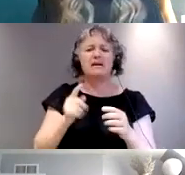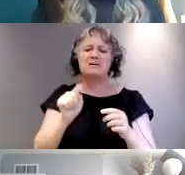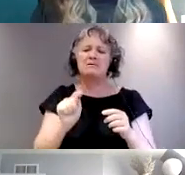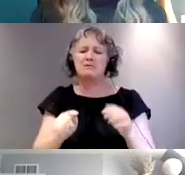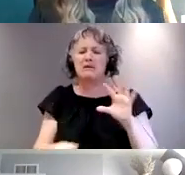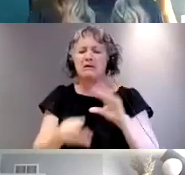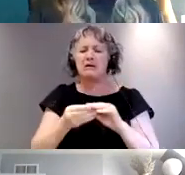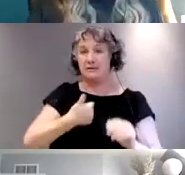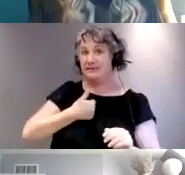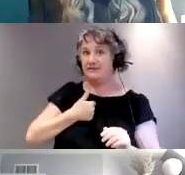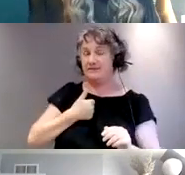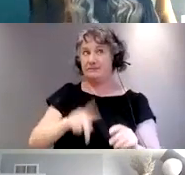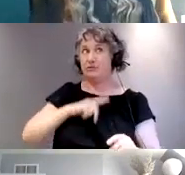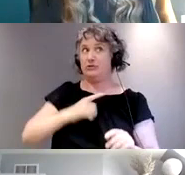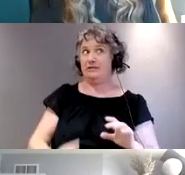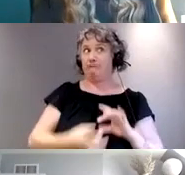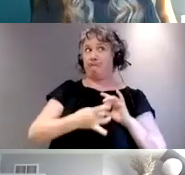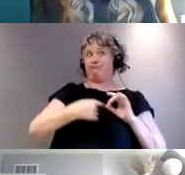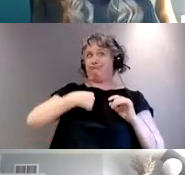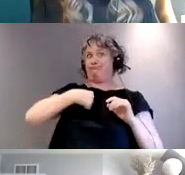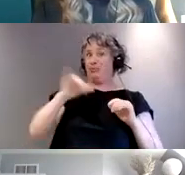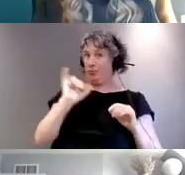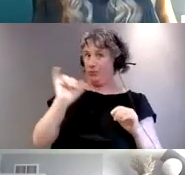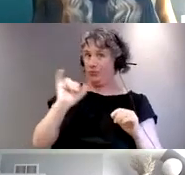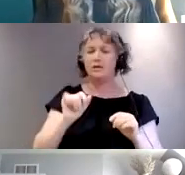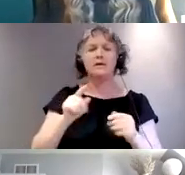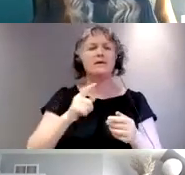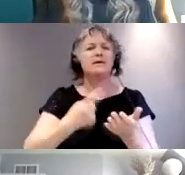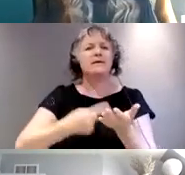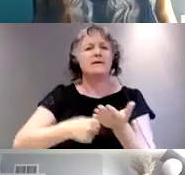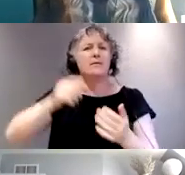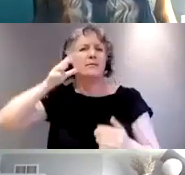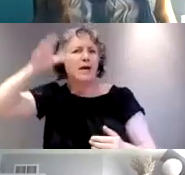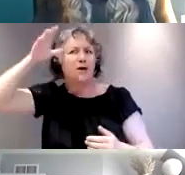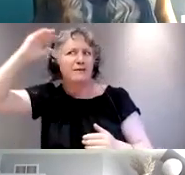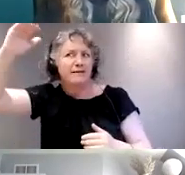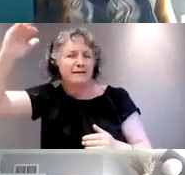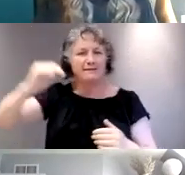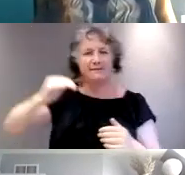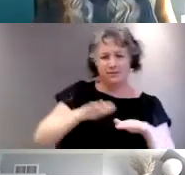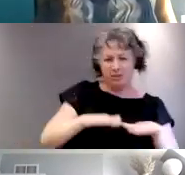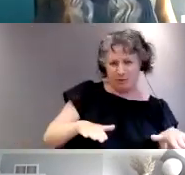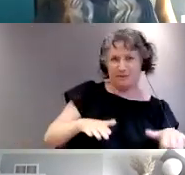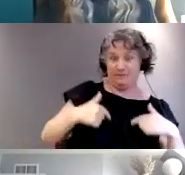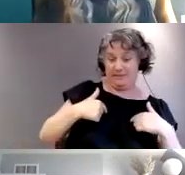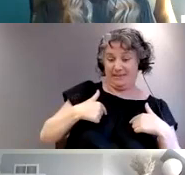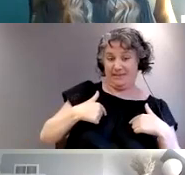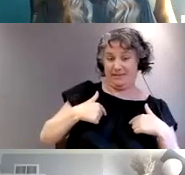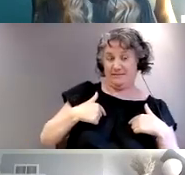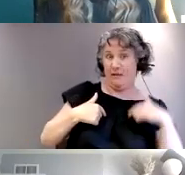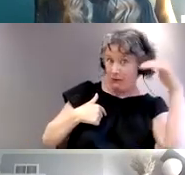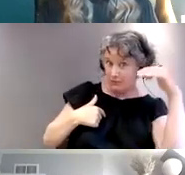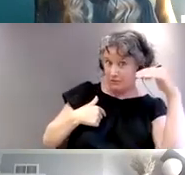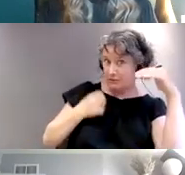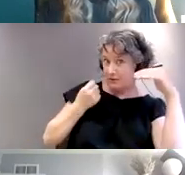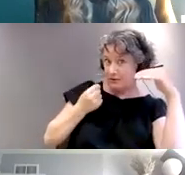this personally touched me when you talked about role reversal, where as myself, the adult child